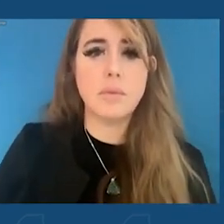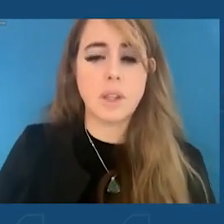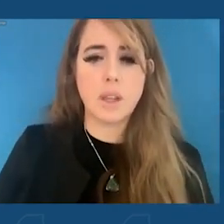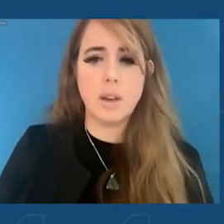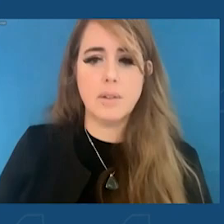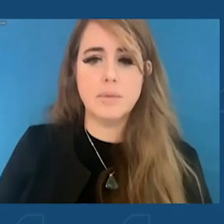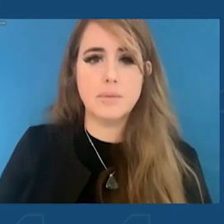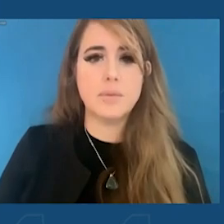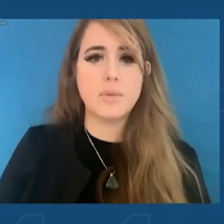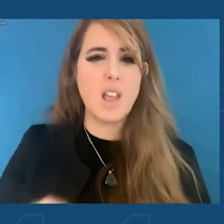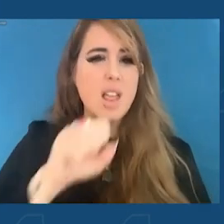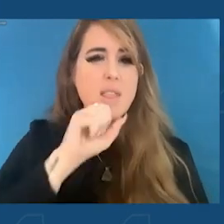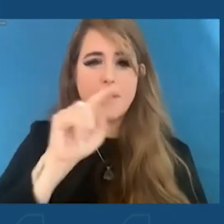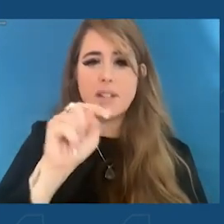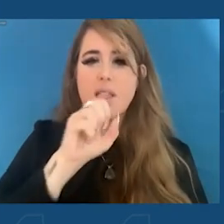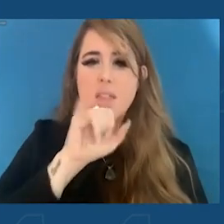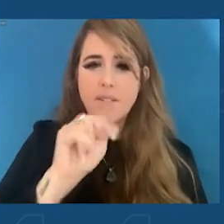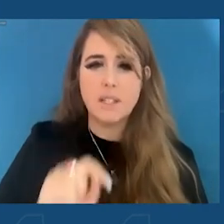Love it, love it,